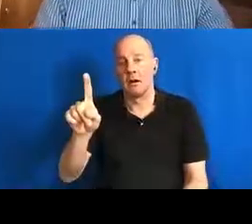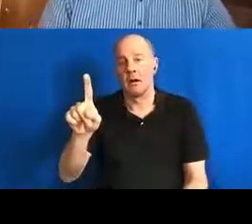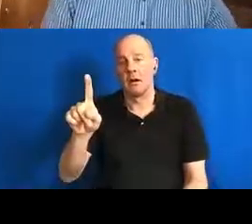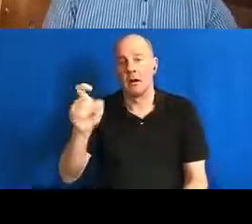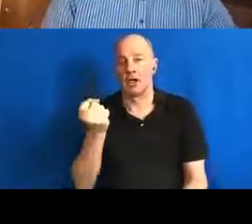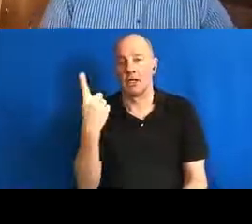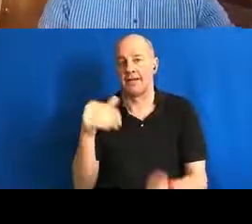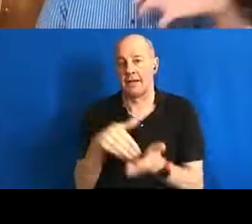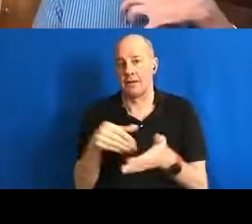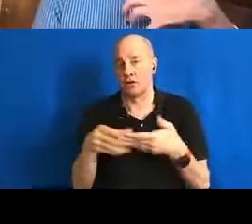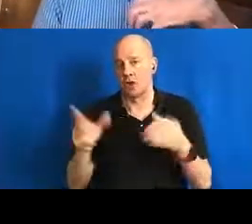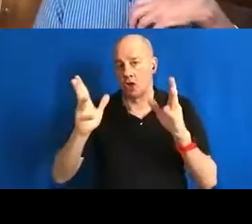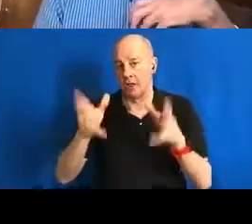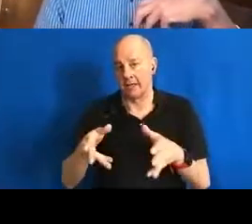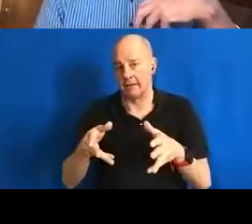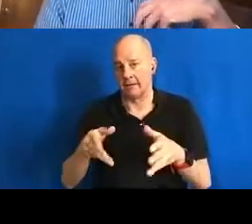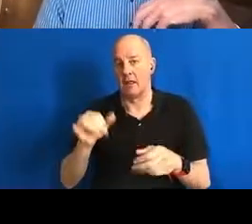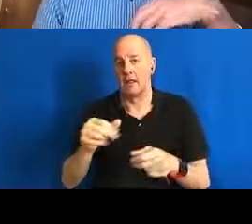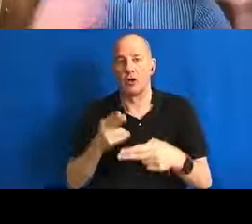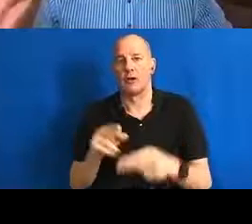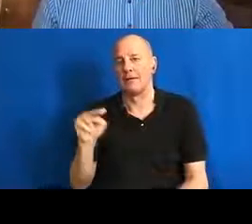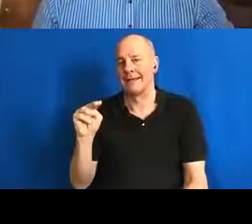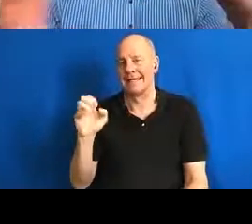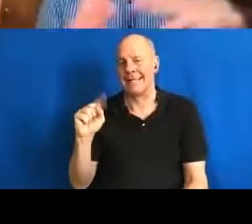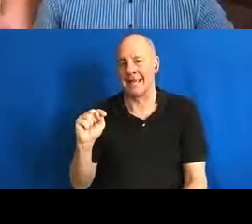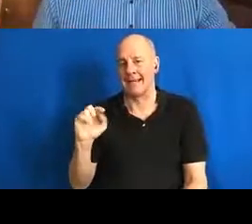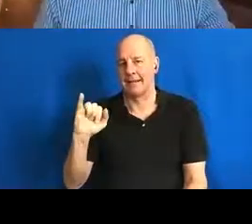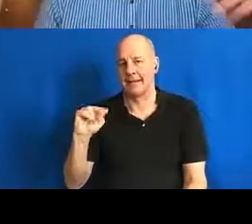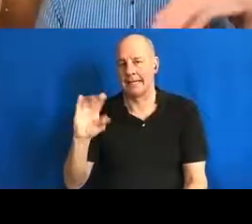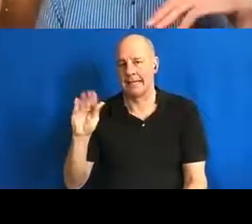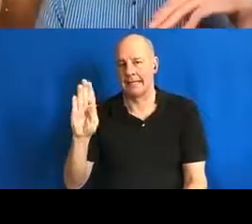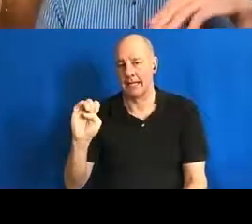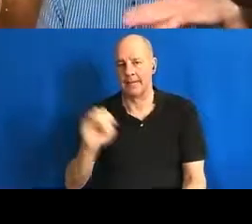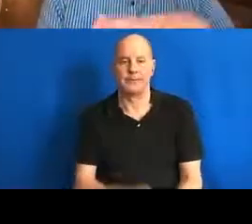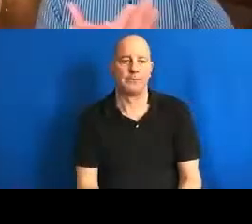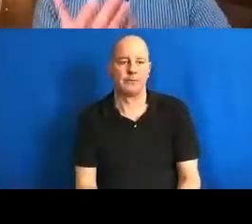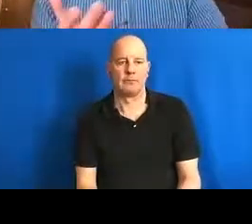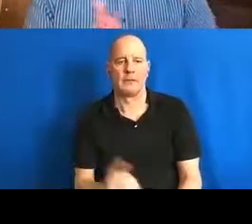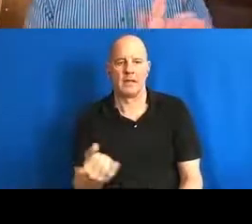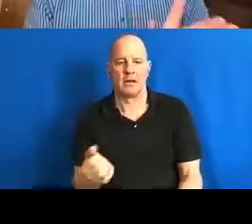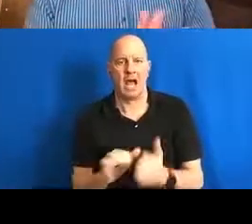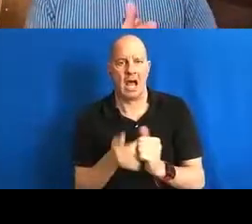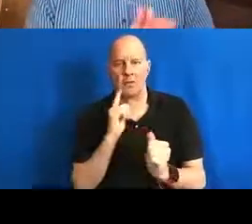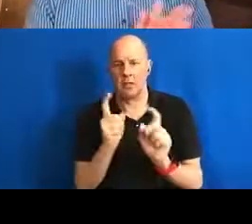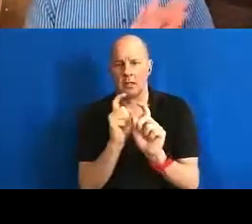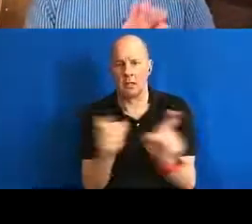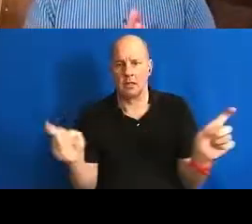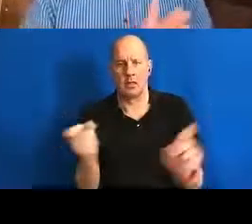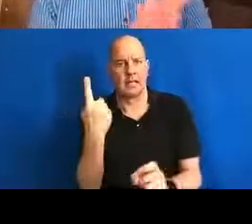$111,000 that year of net income. So how are they going to distribute this amongst themselves?